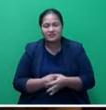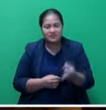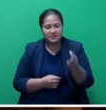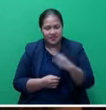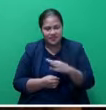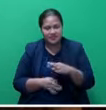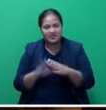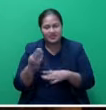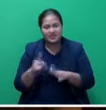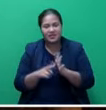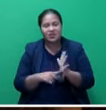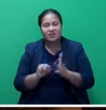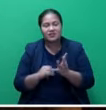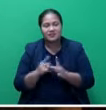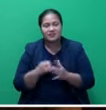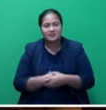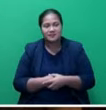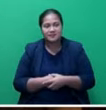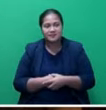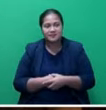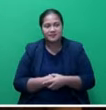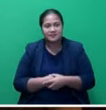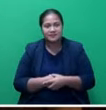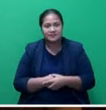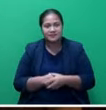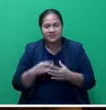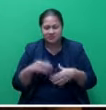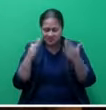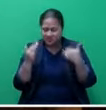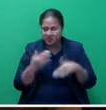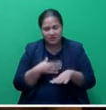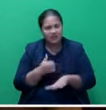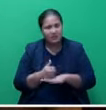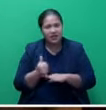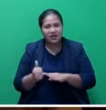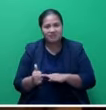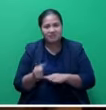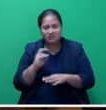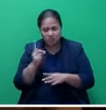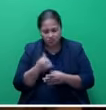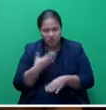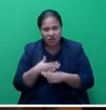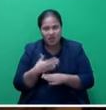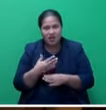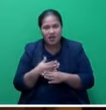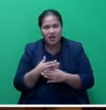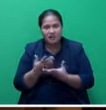Honourable Inosi Kurindrani. Mr. Speaker, my government is deeply vested in increasing per hectare cane